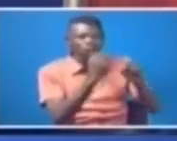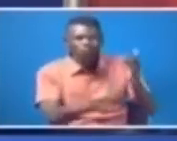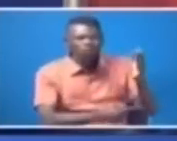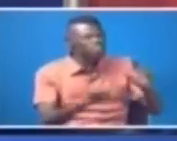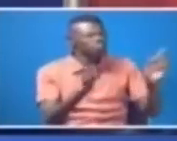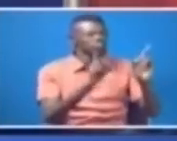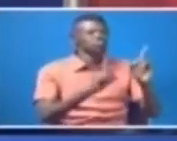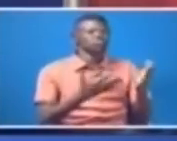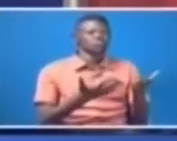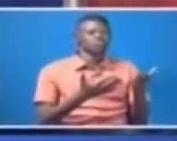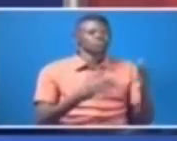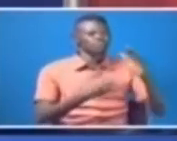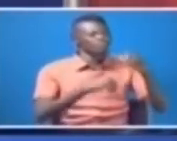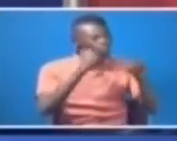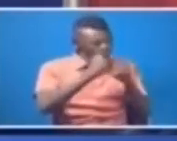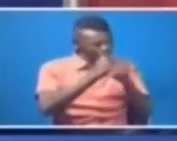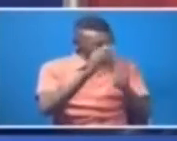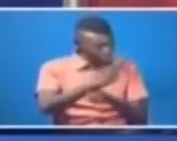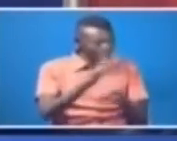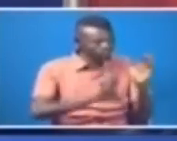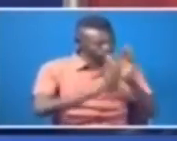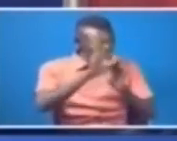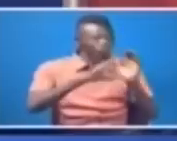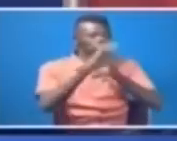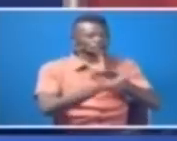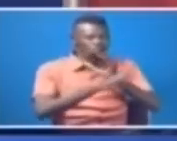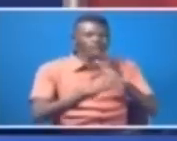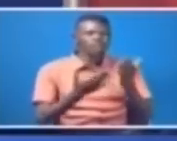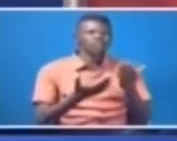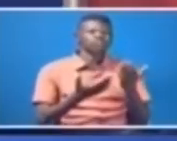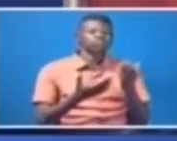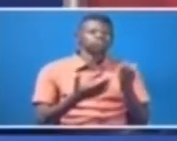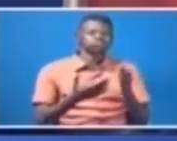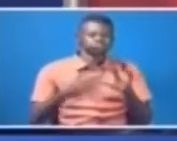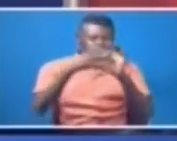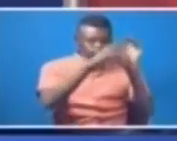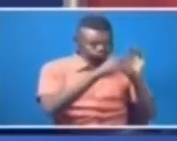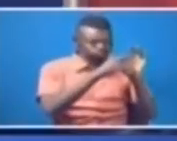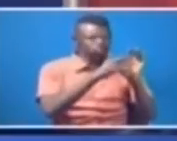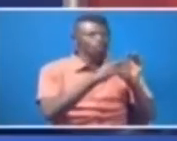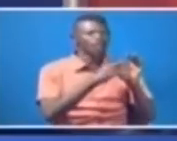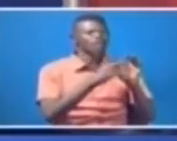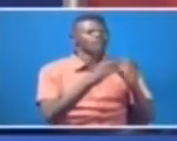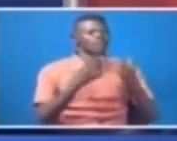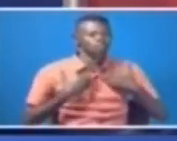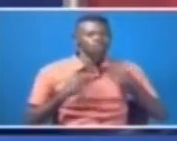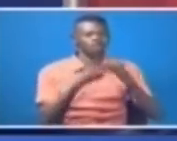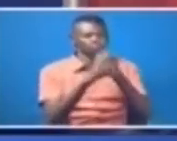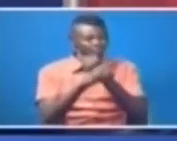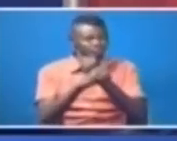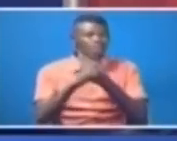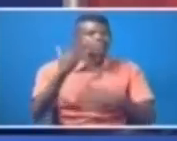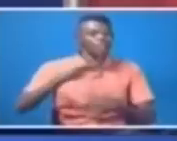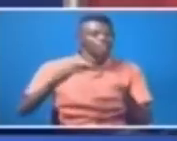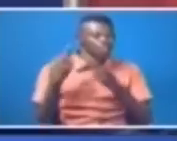engage in developing the country, engaging development partners, and it is the role of Parliament to audit that